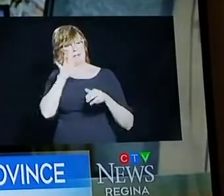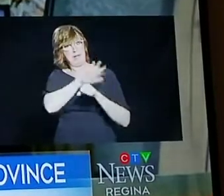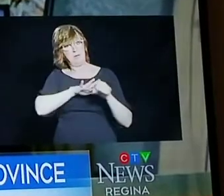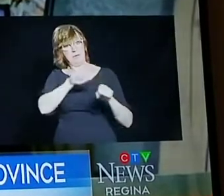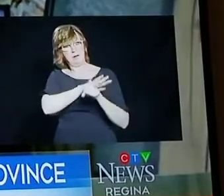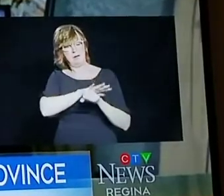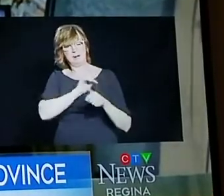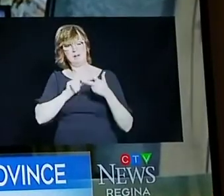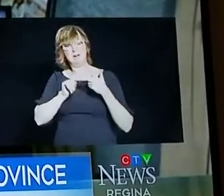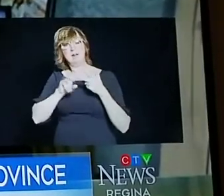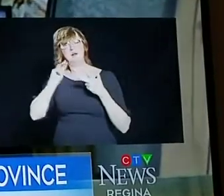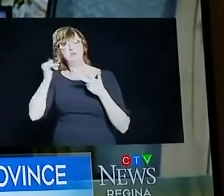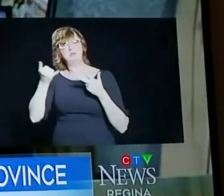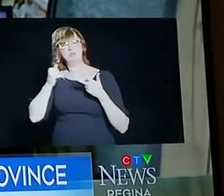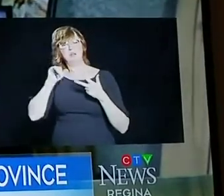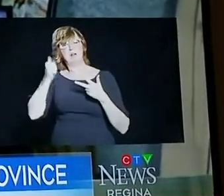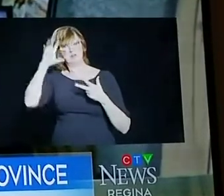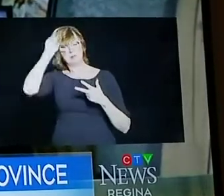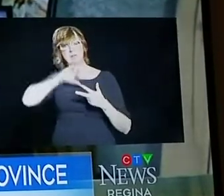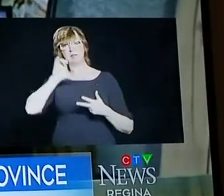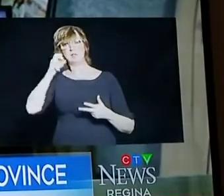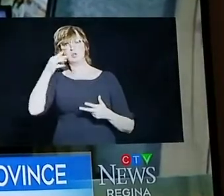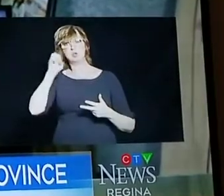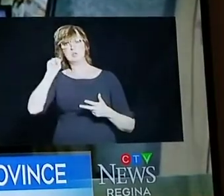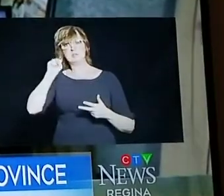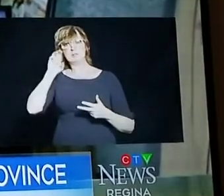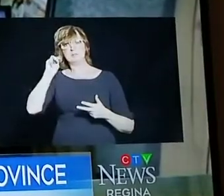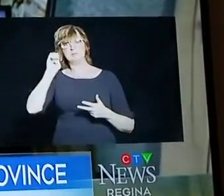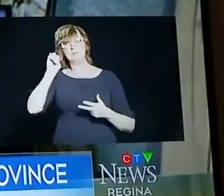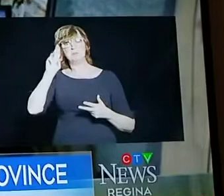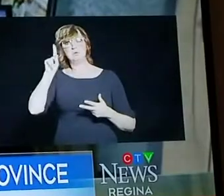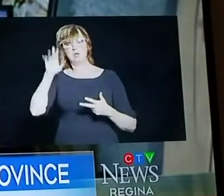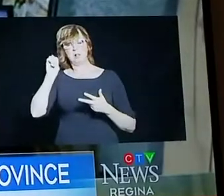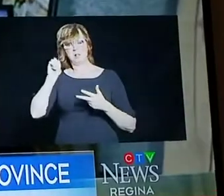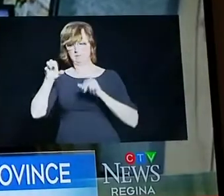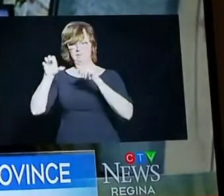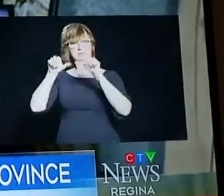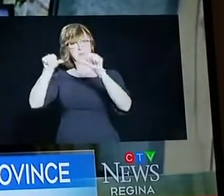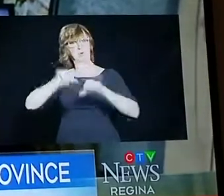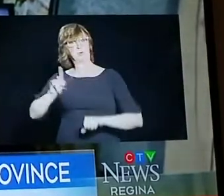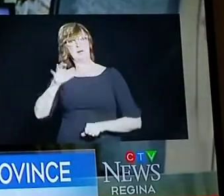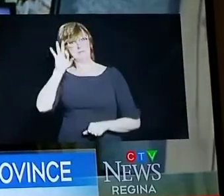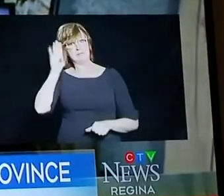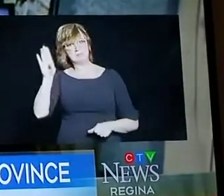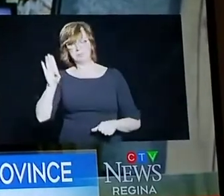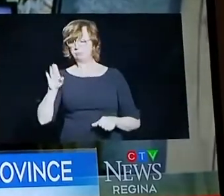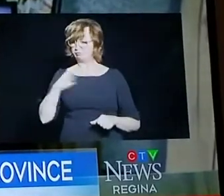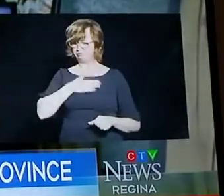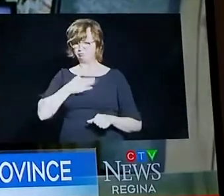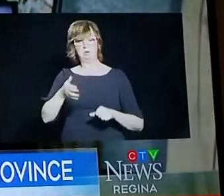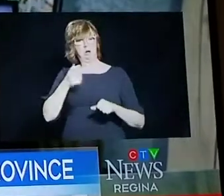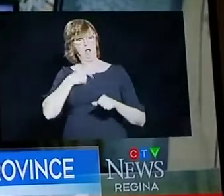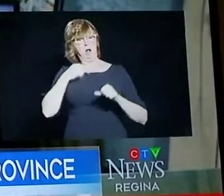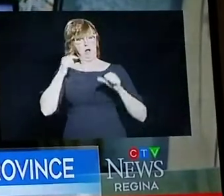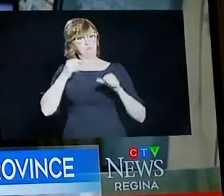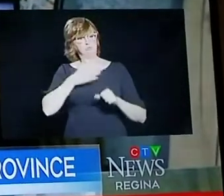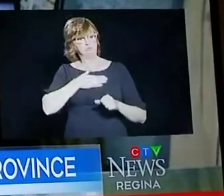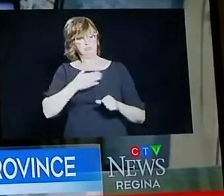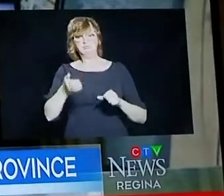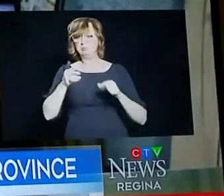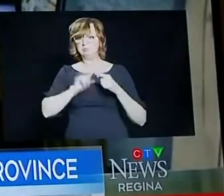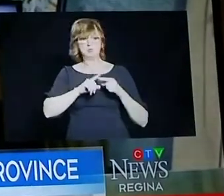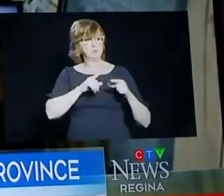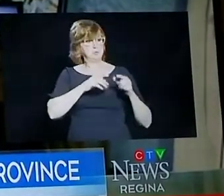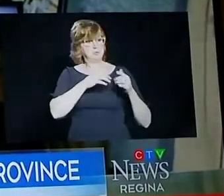on Facebook, and I quote, "I will be offering my help to anyone in the city for running errands, and I will gladly go get